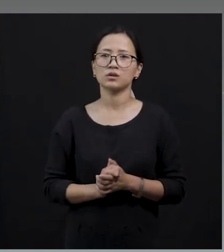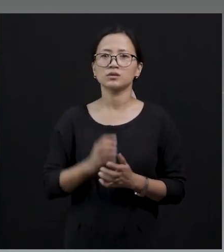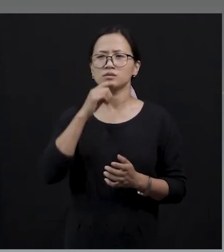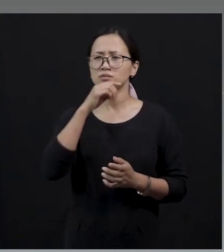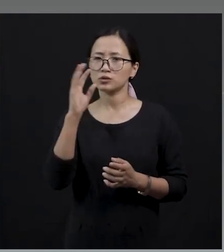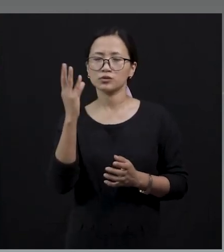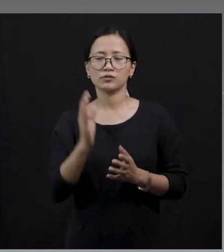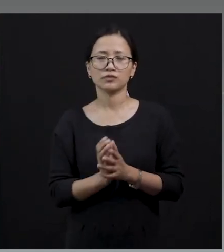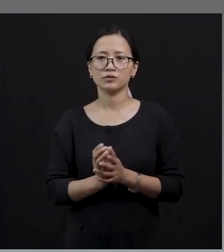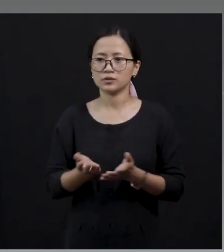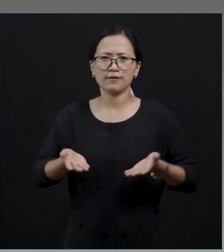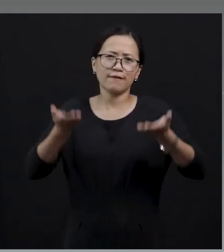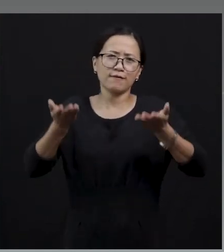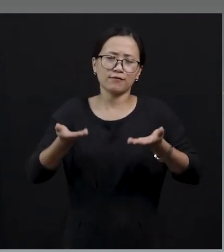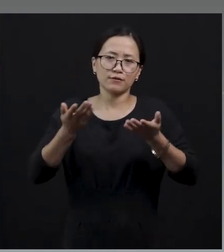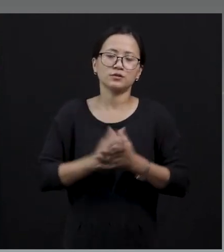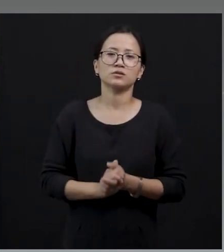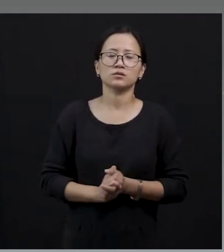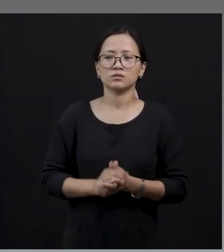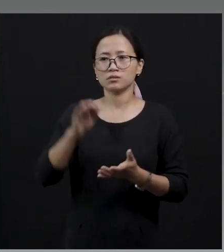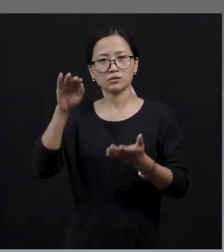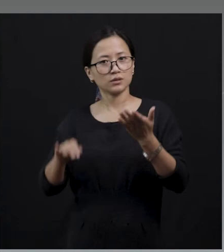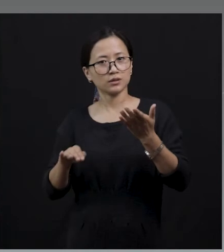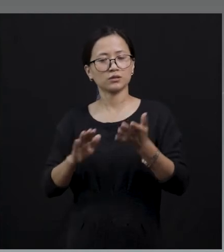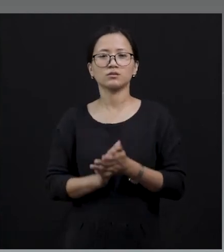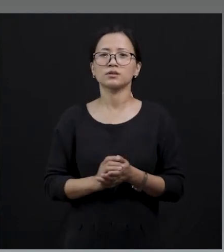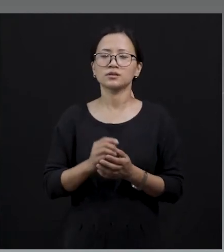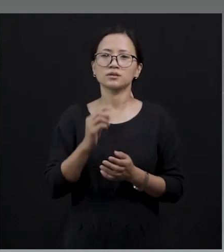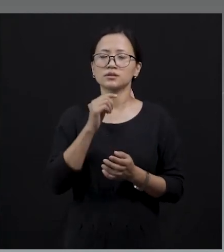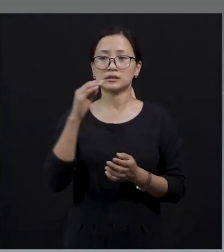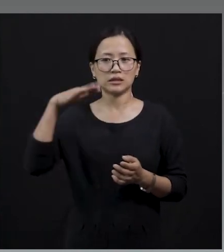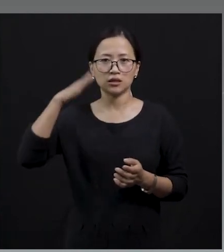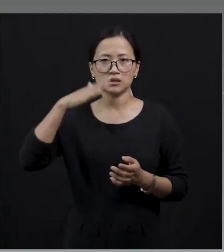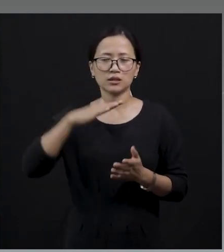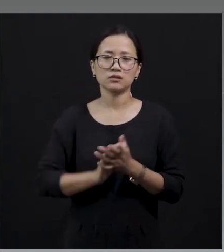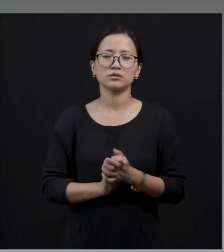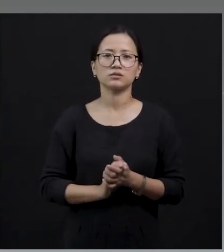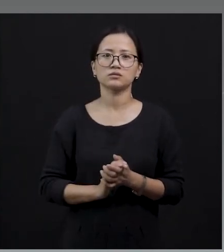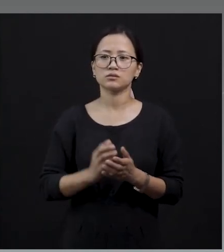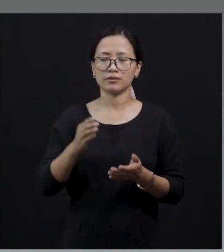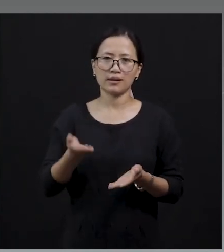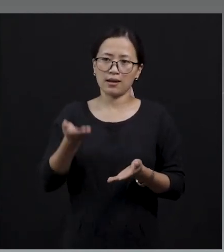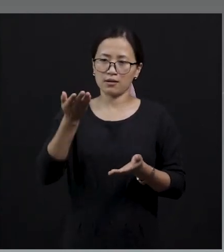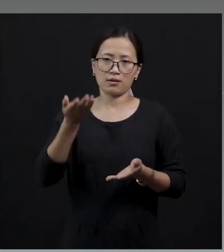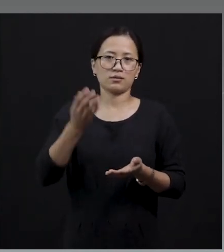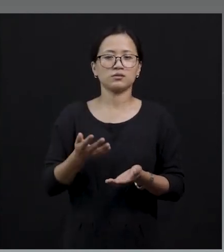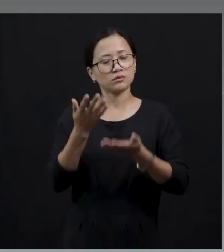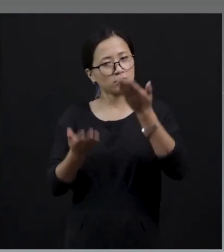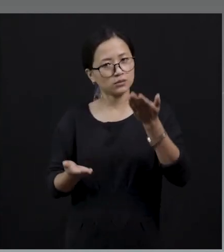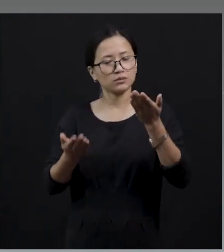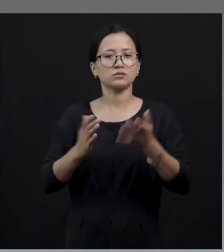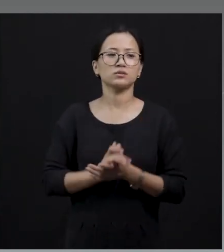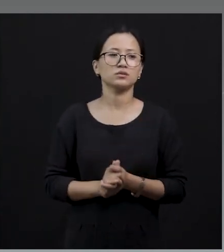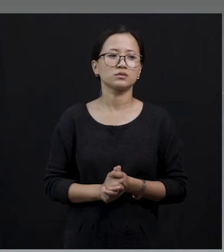why this side it is down and this side it is up, right? So we can say two tomatoes are heavier